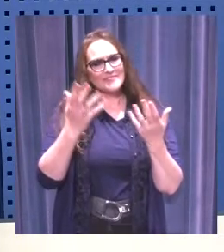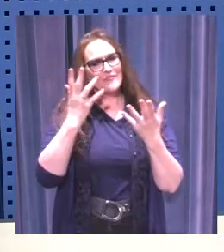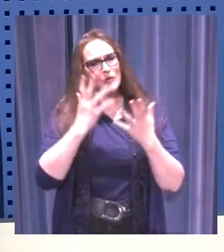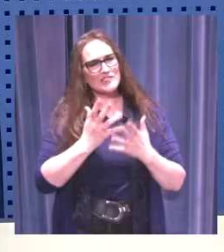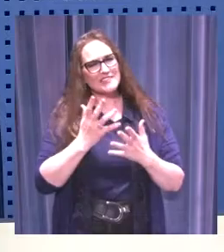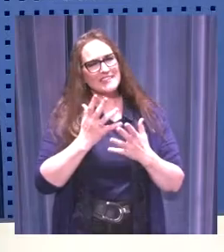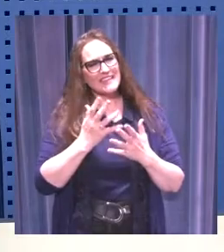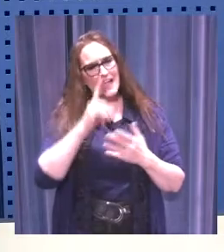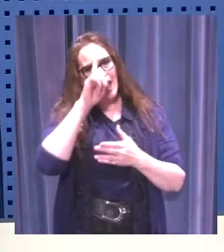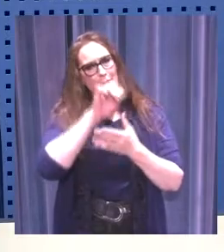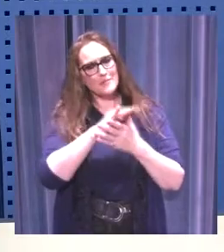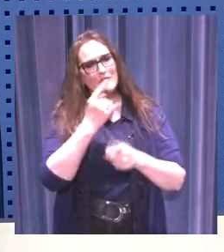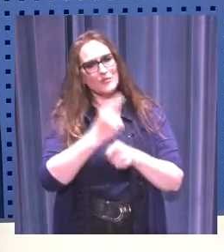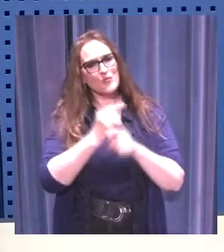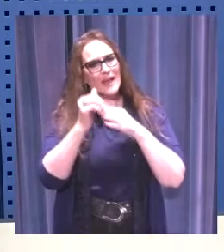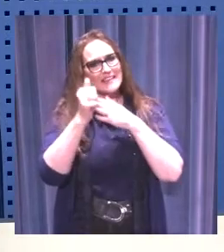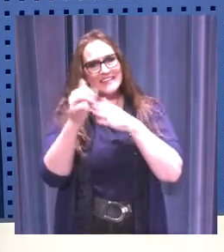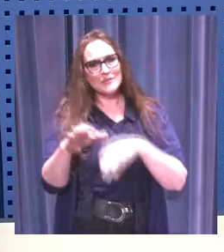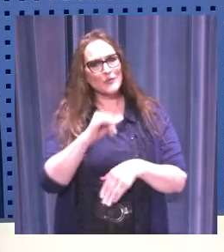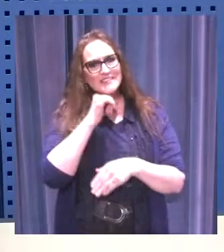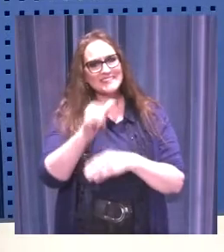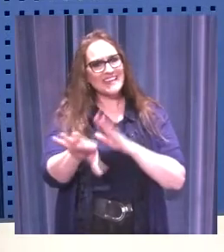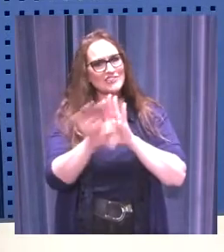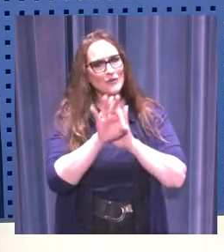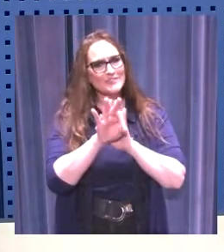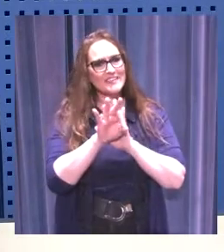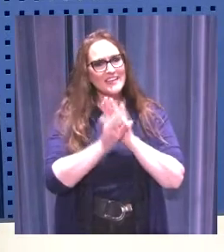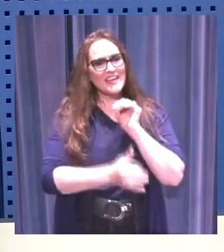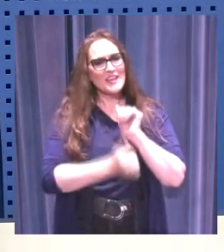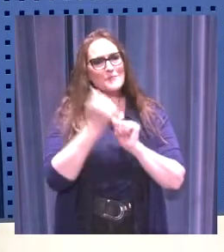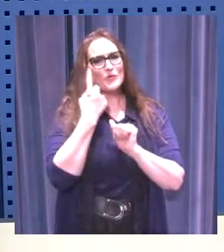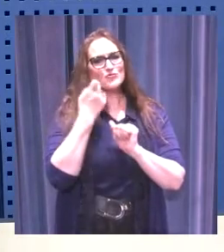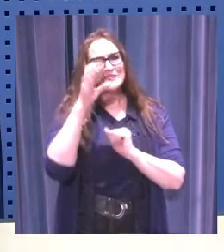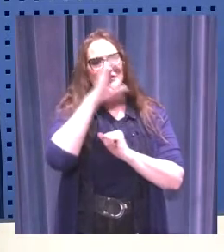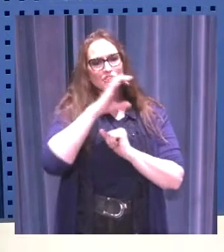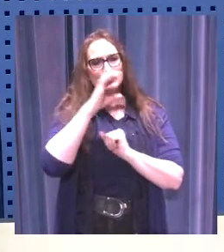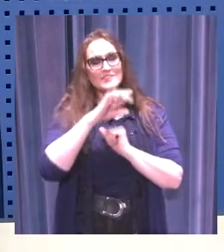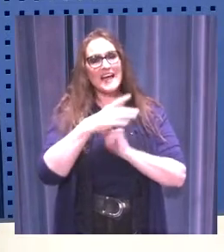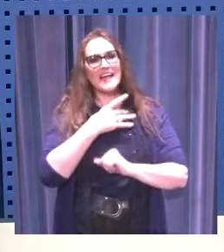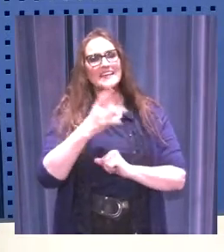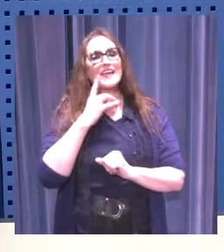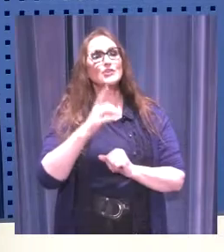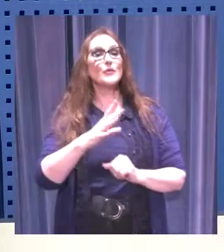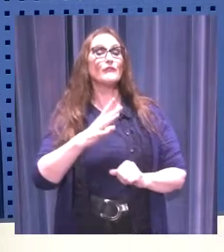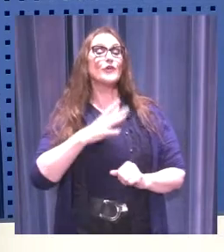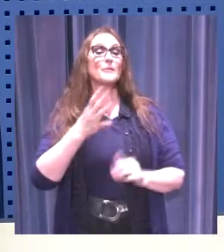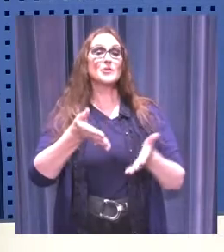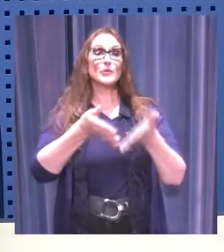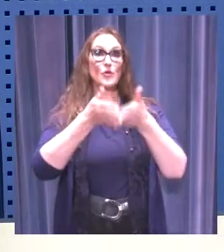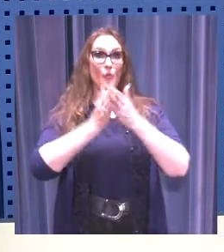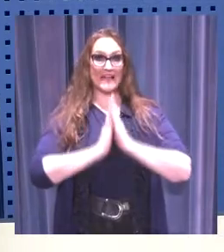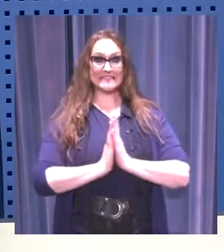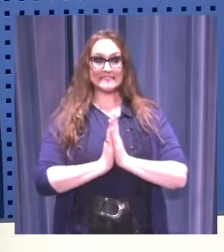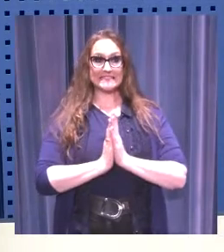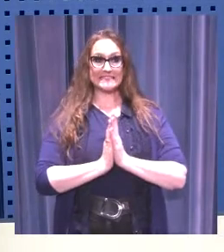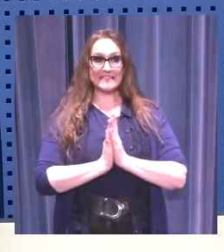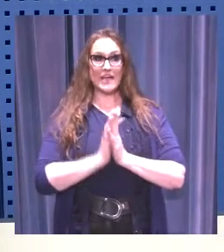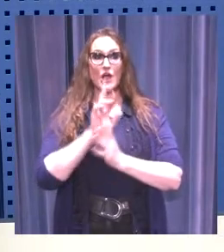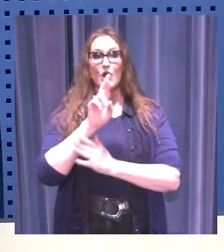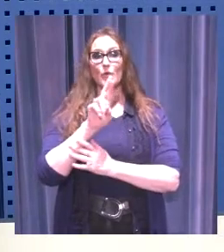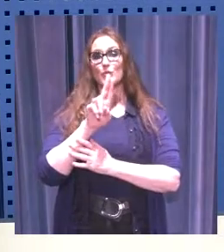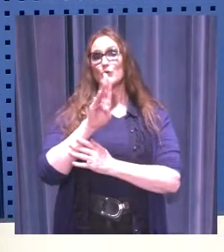Unfortunately, I believe the right leader was not chosen. In the most recent search, I'd like to formally request a